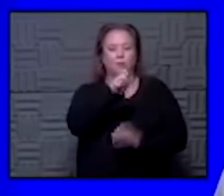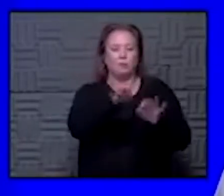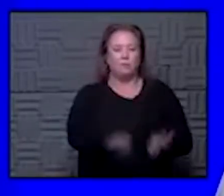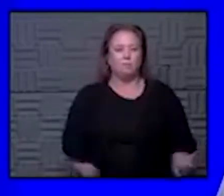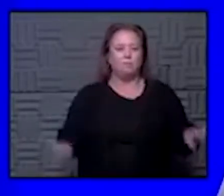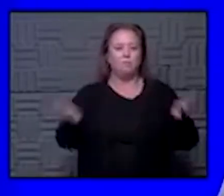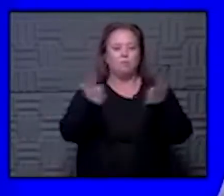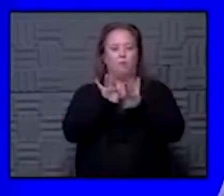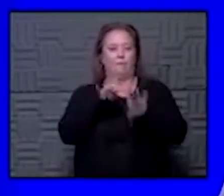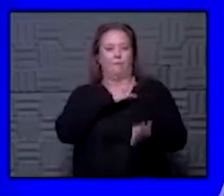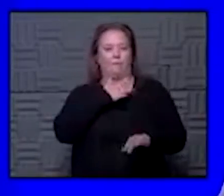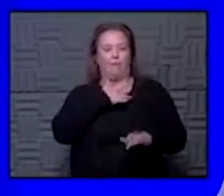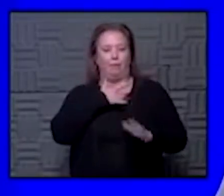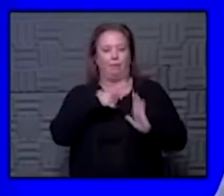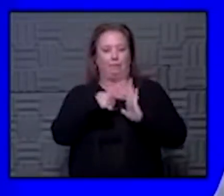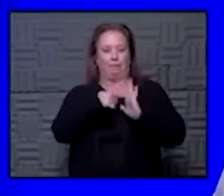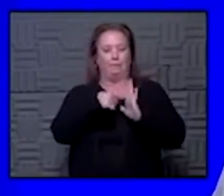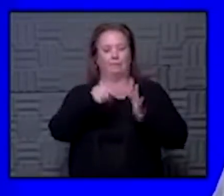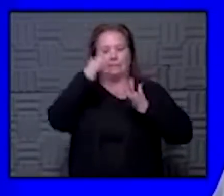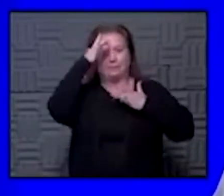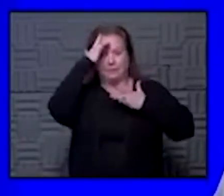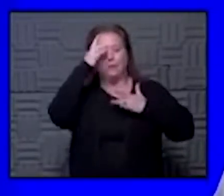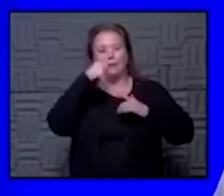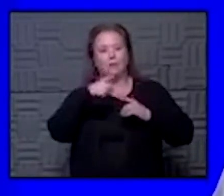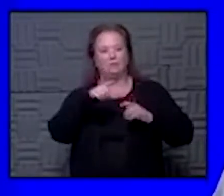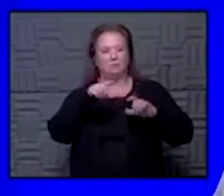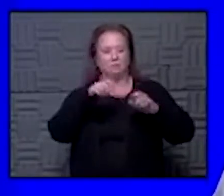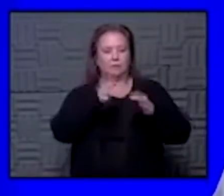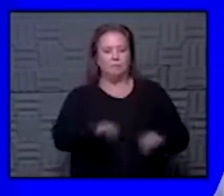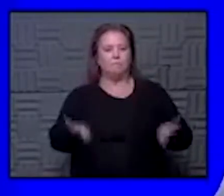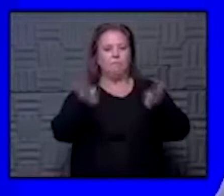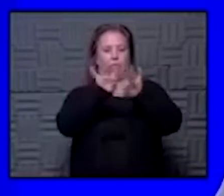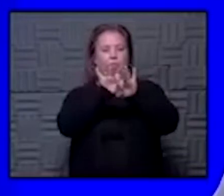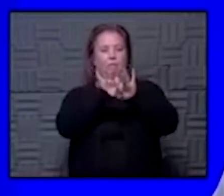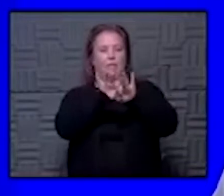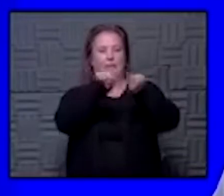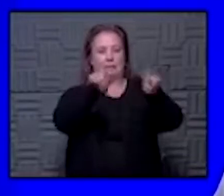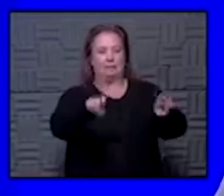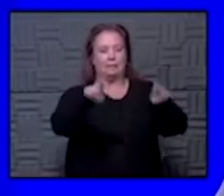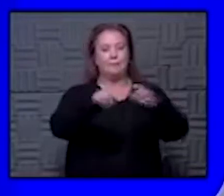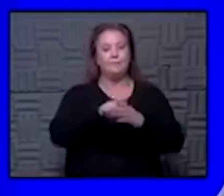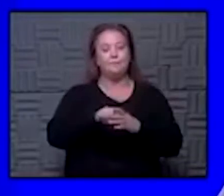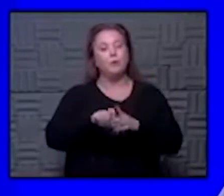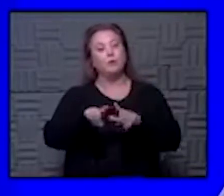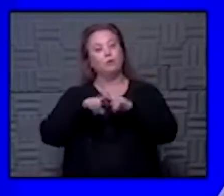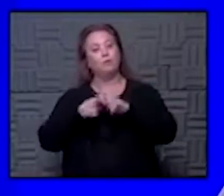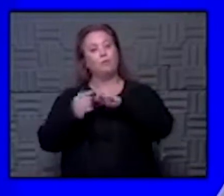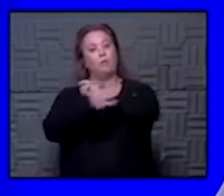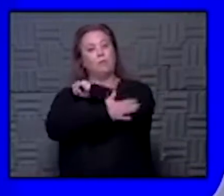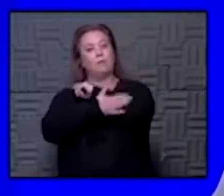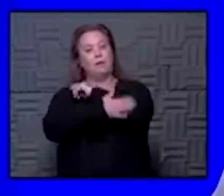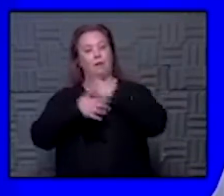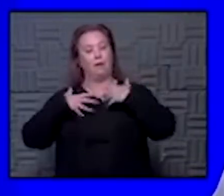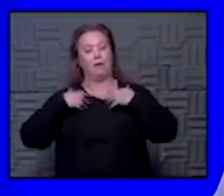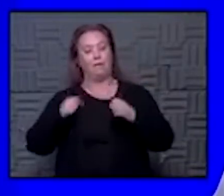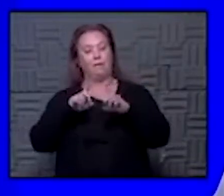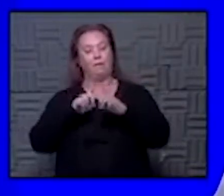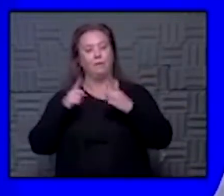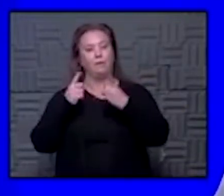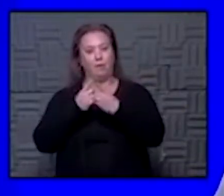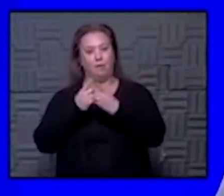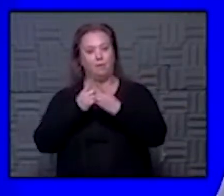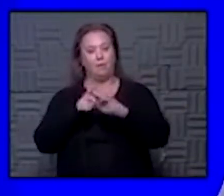tested if you are having symptoms. There are places to go. You can start with the county health departments, look at